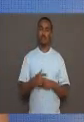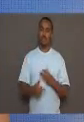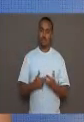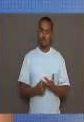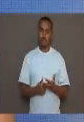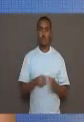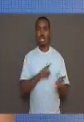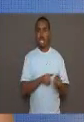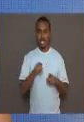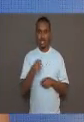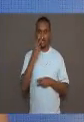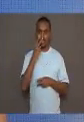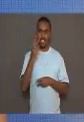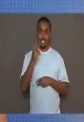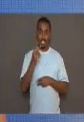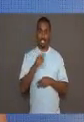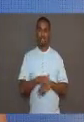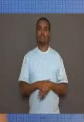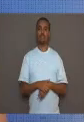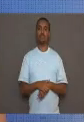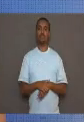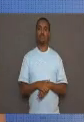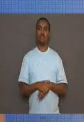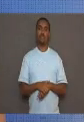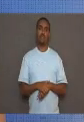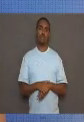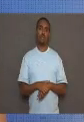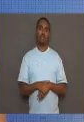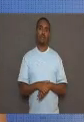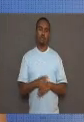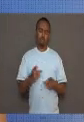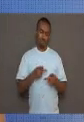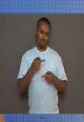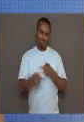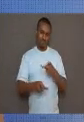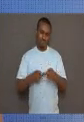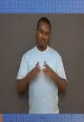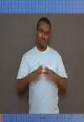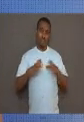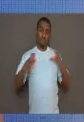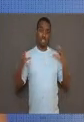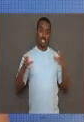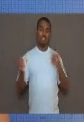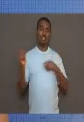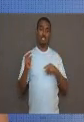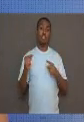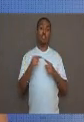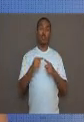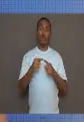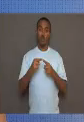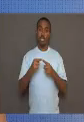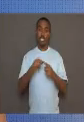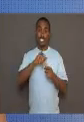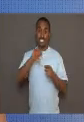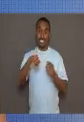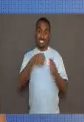So, as you can see, students, there was quite a process that had to occur in order for